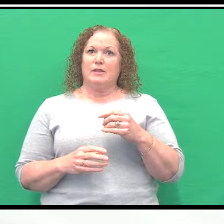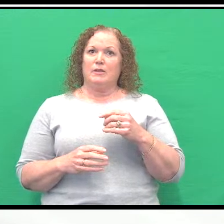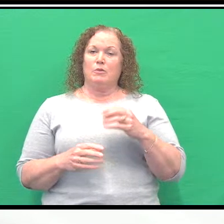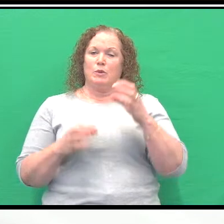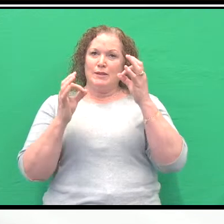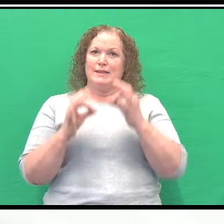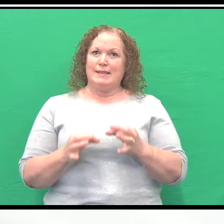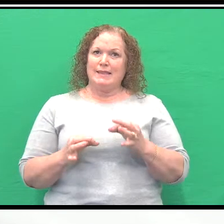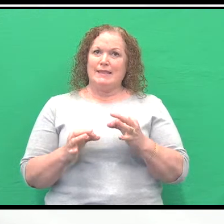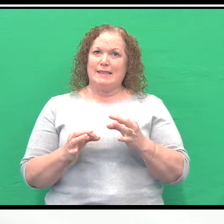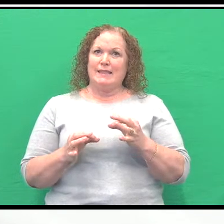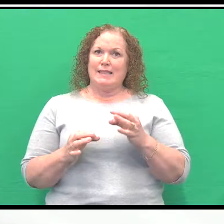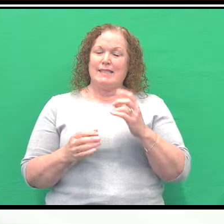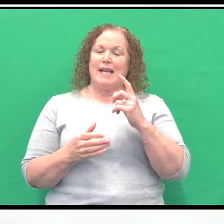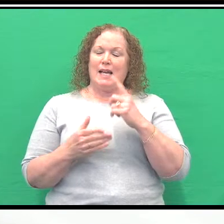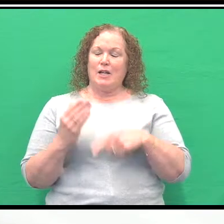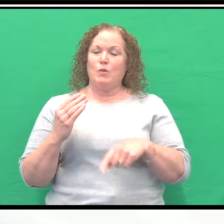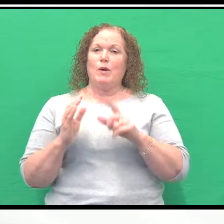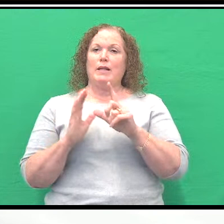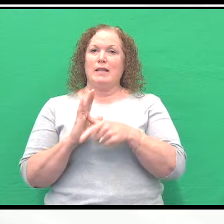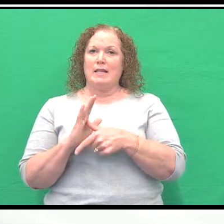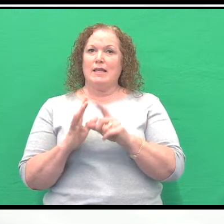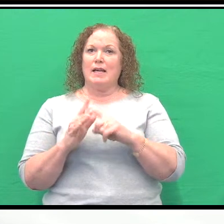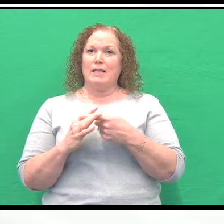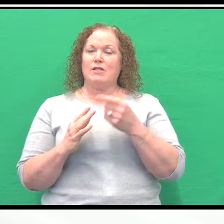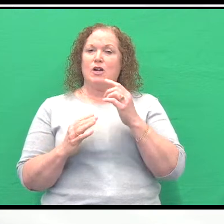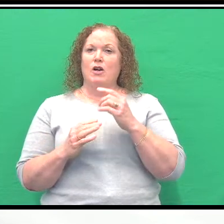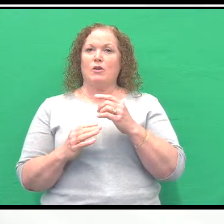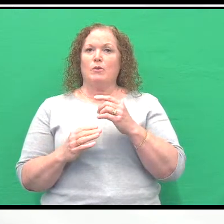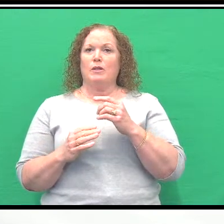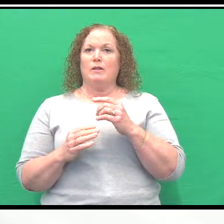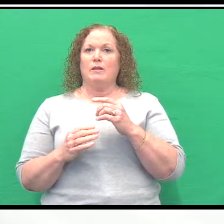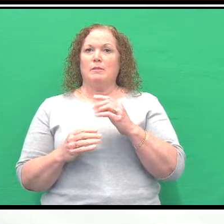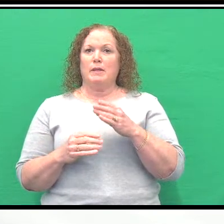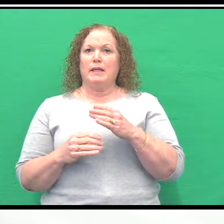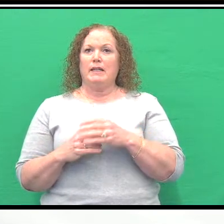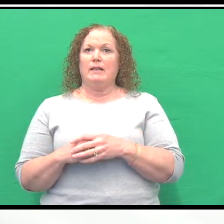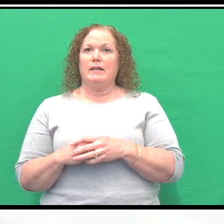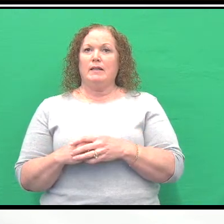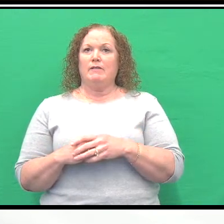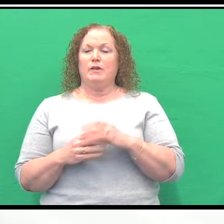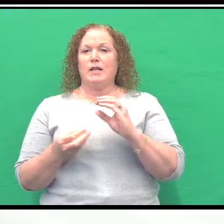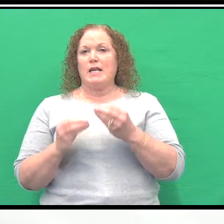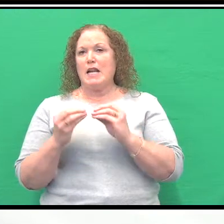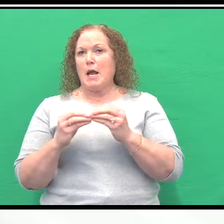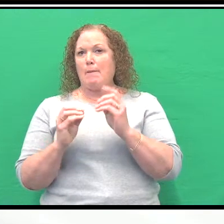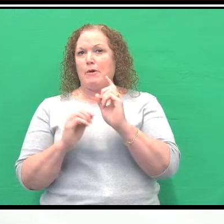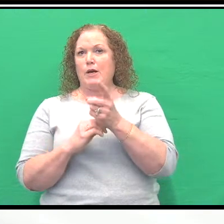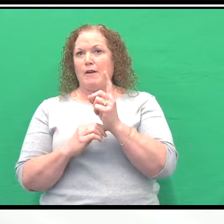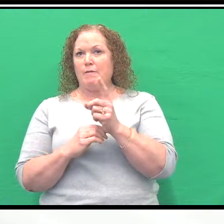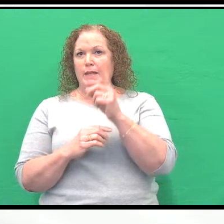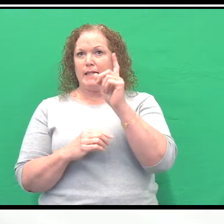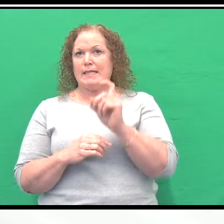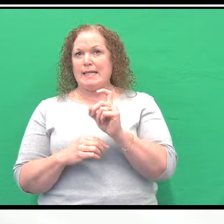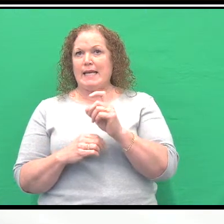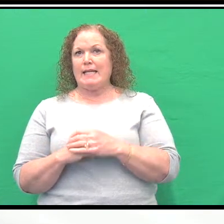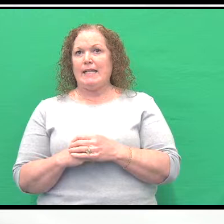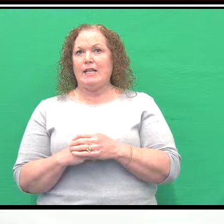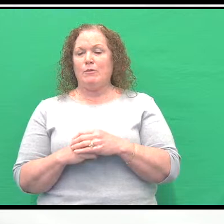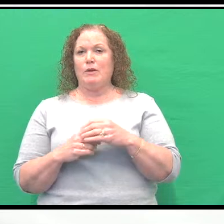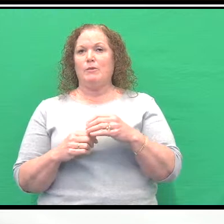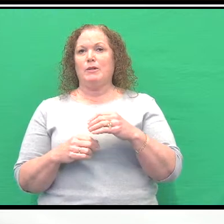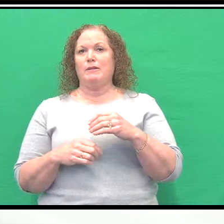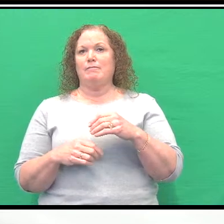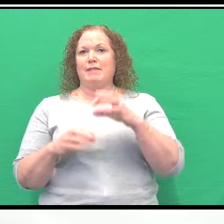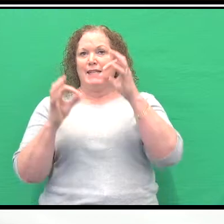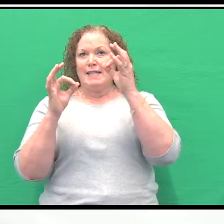late start would be based on the recommended instructional minutes. A middle school, we will determine that as we continue